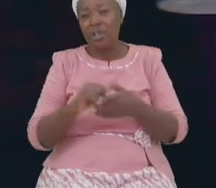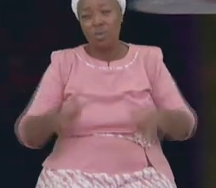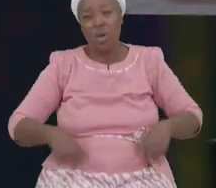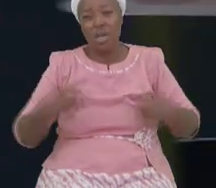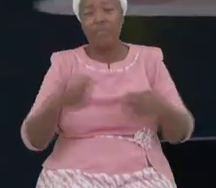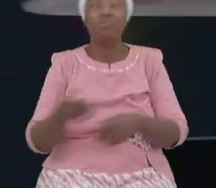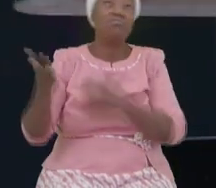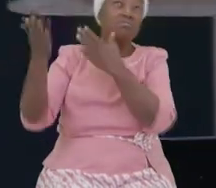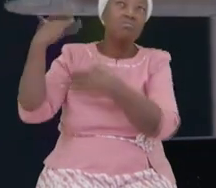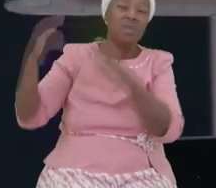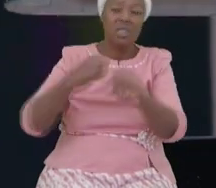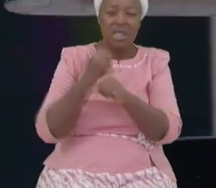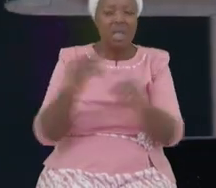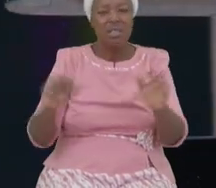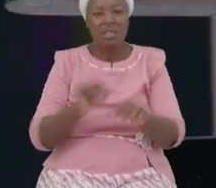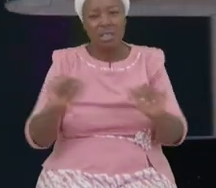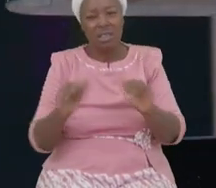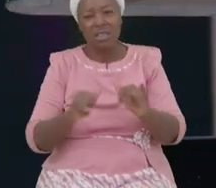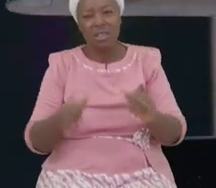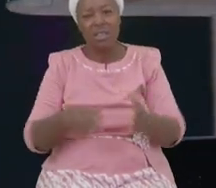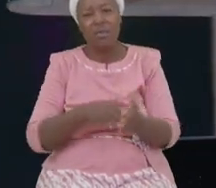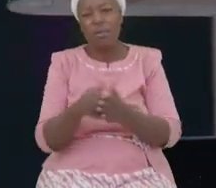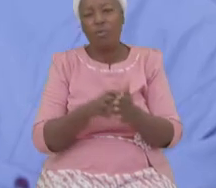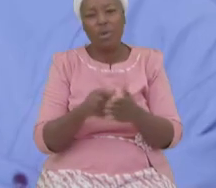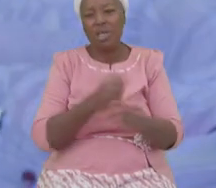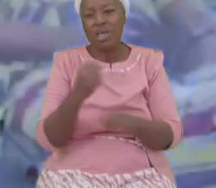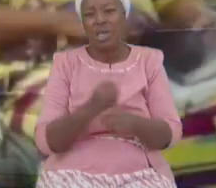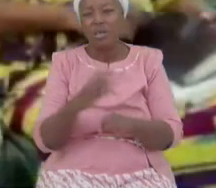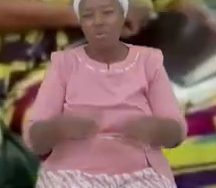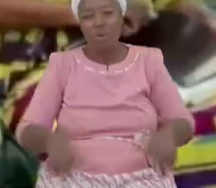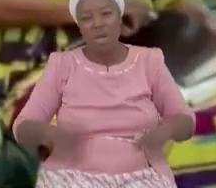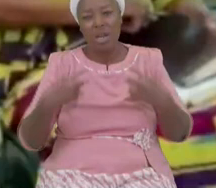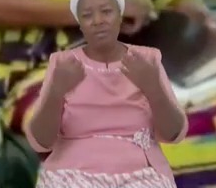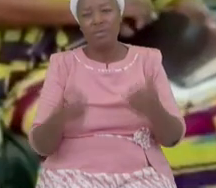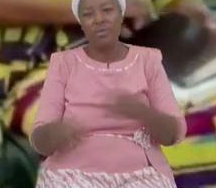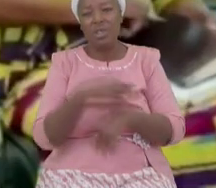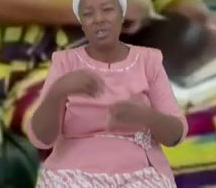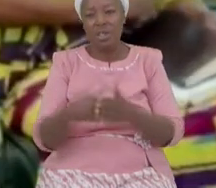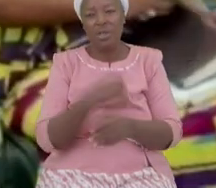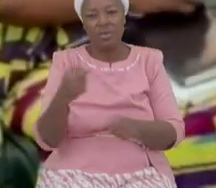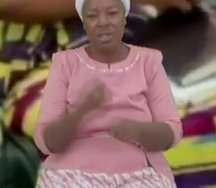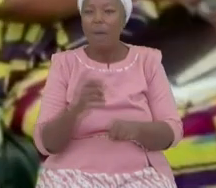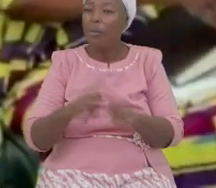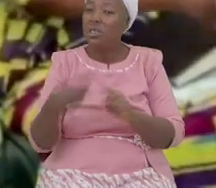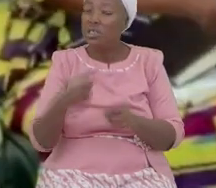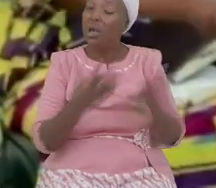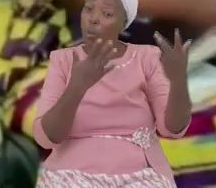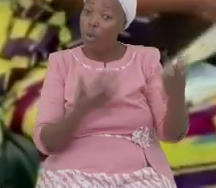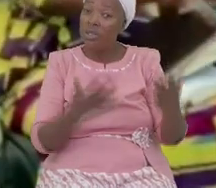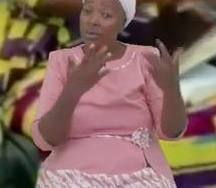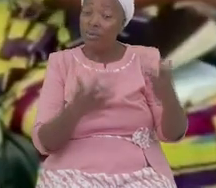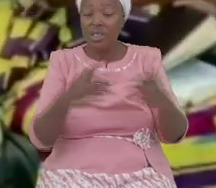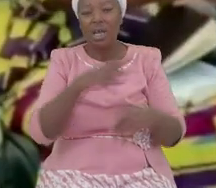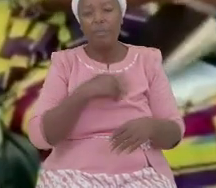same weak life you live today in the new year. But it says, wait. They that wait upon the Lord